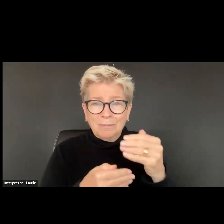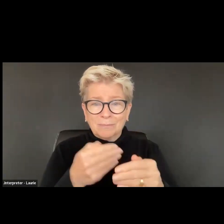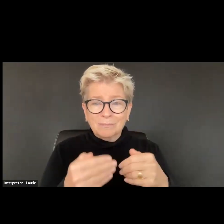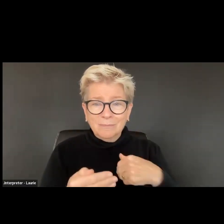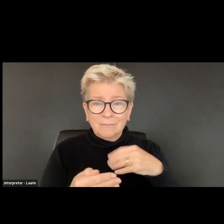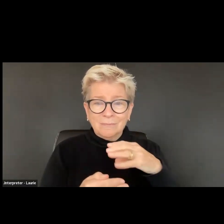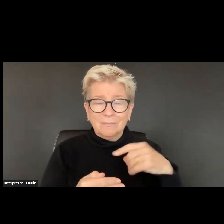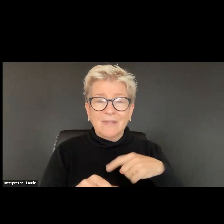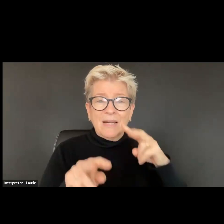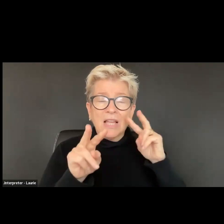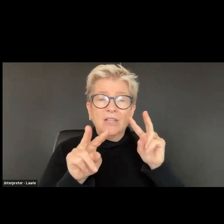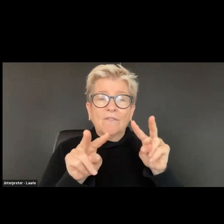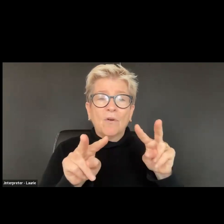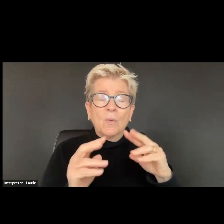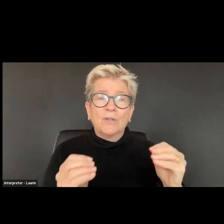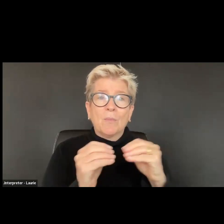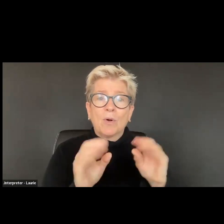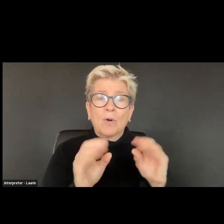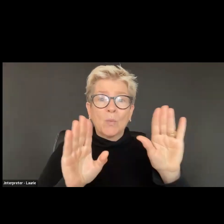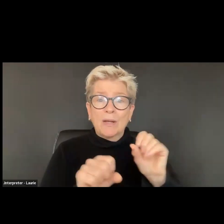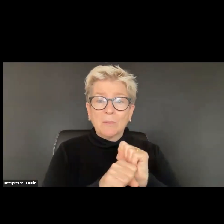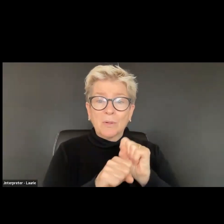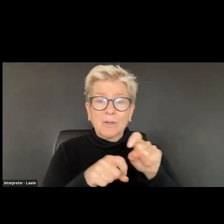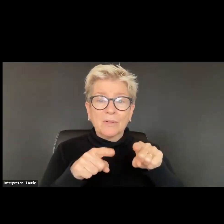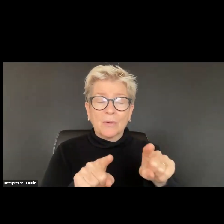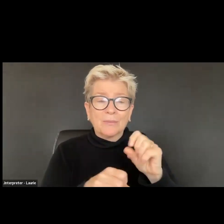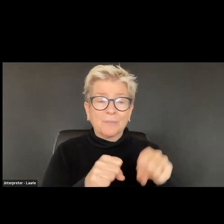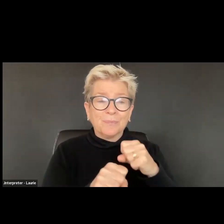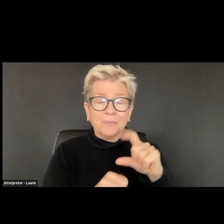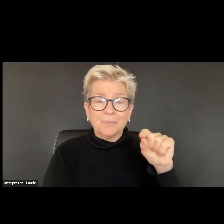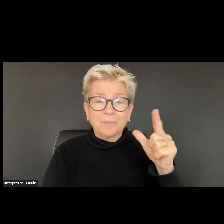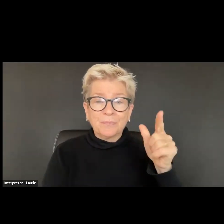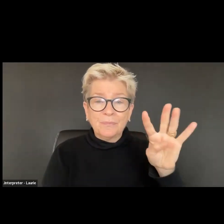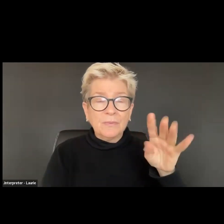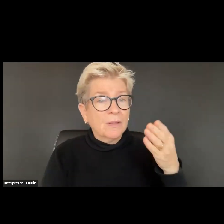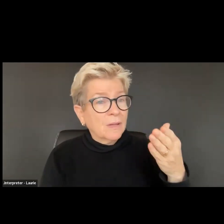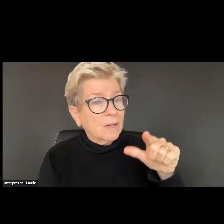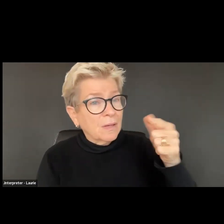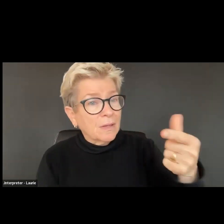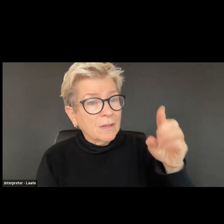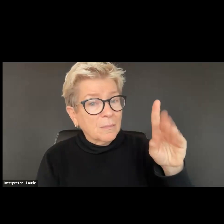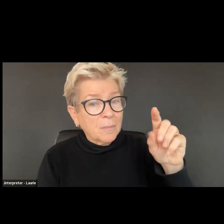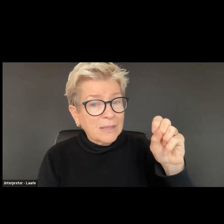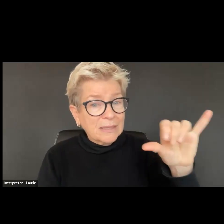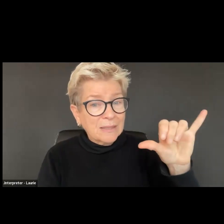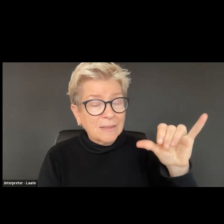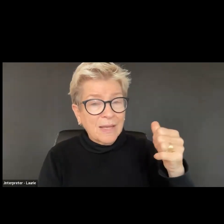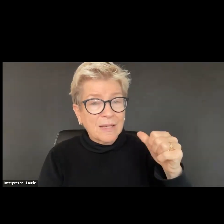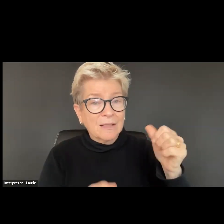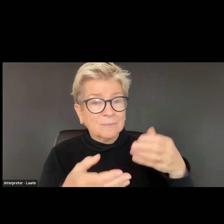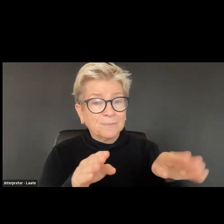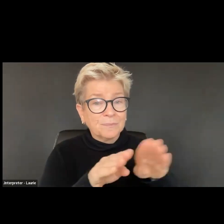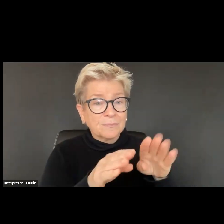to more great work in 2024. Betsy, do you want to say any closing remarks for